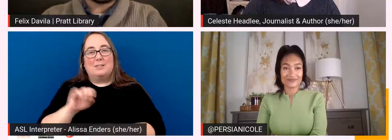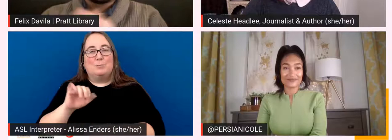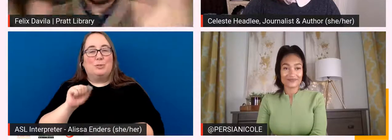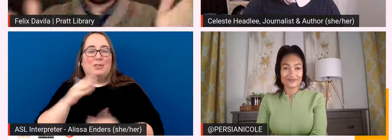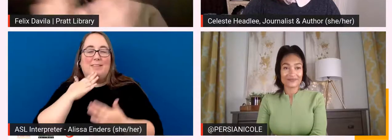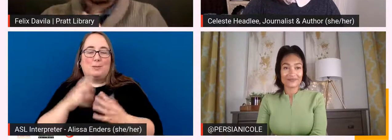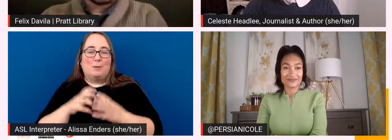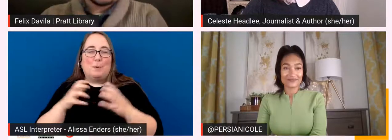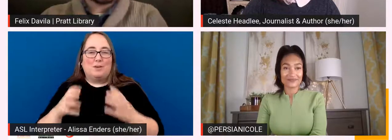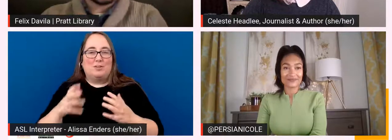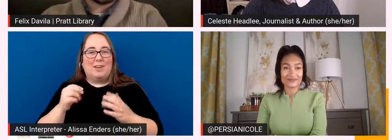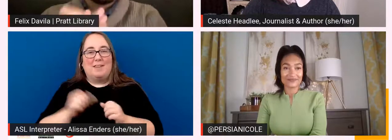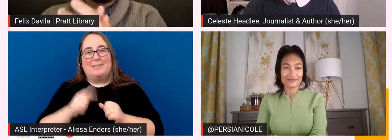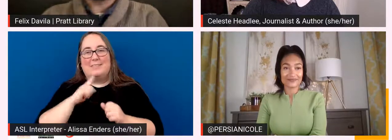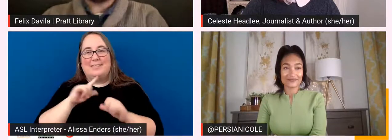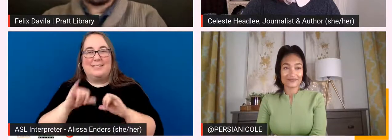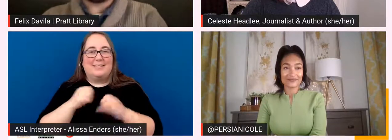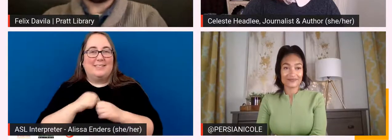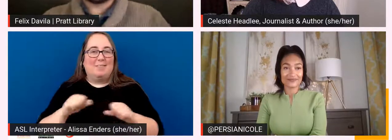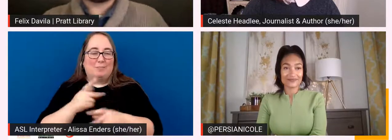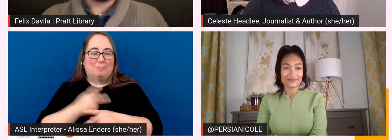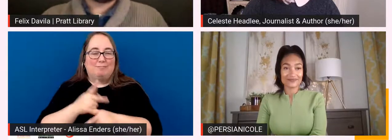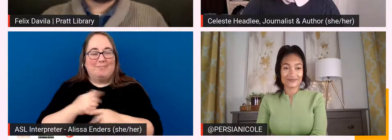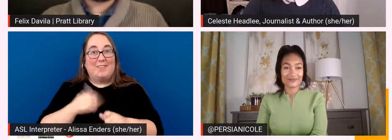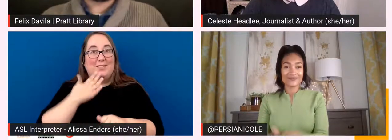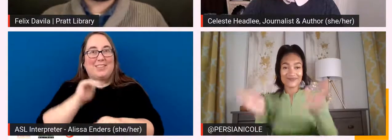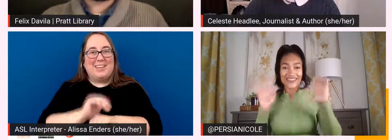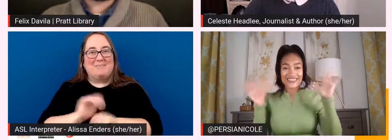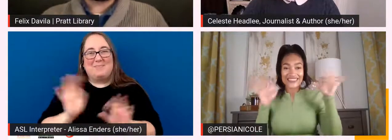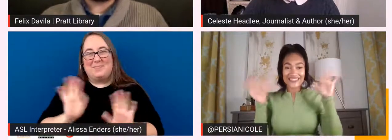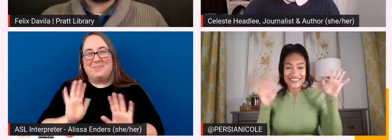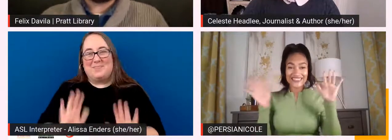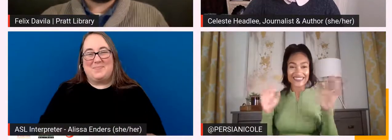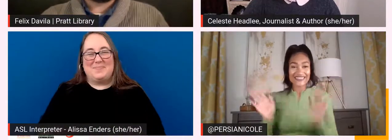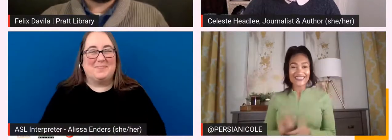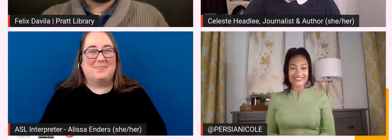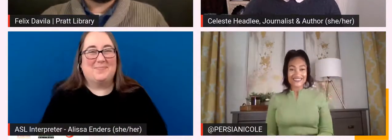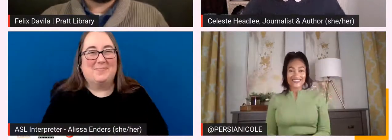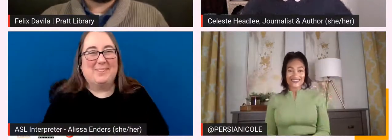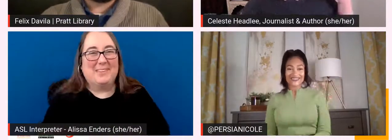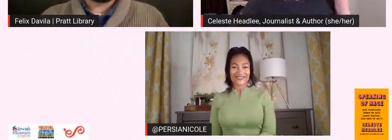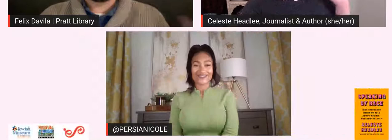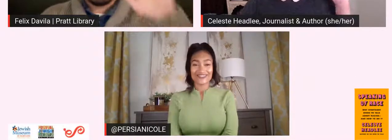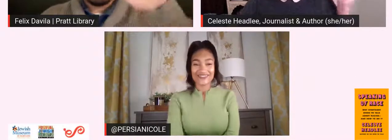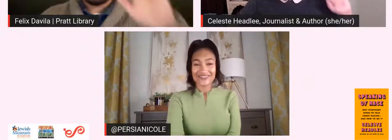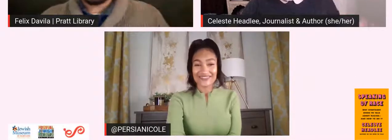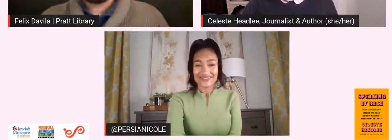you so much. Everyone stay safe, take care, and have a good evening. Good night. See ya. Good night.